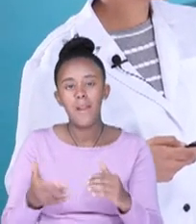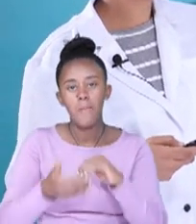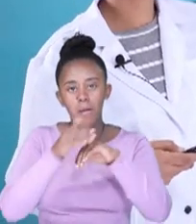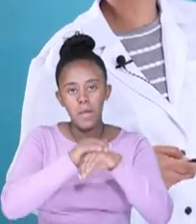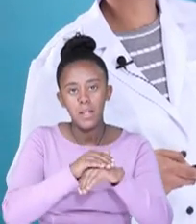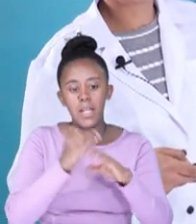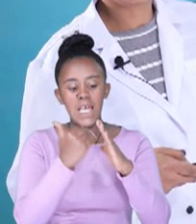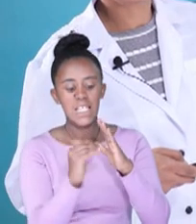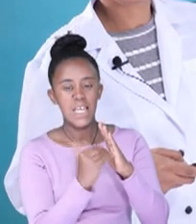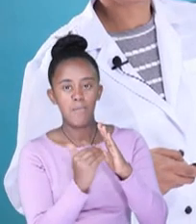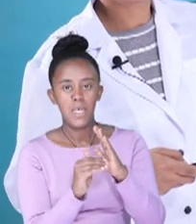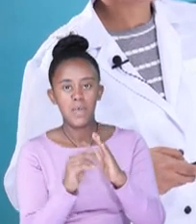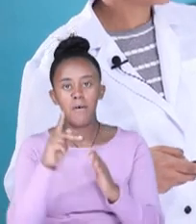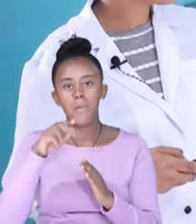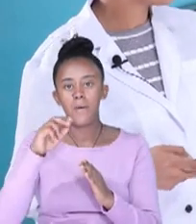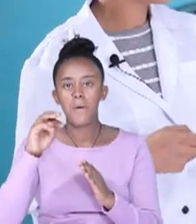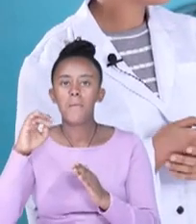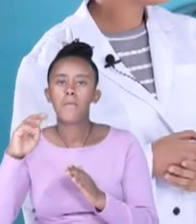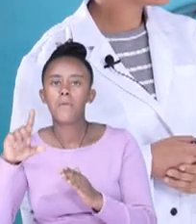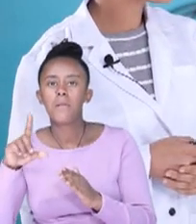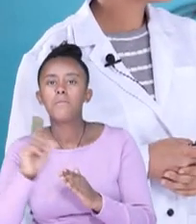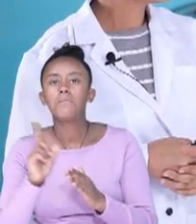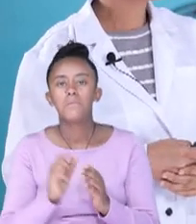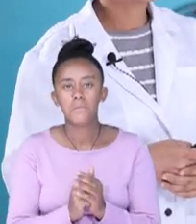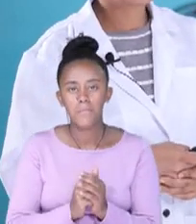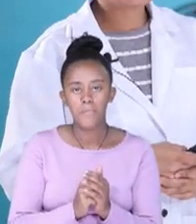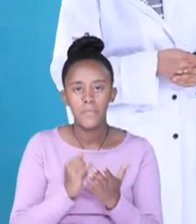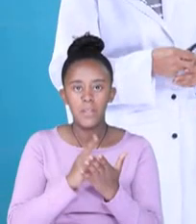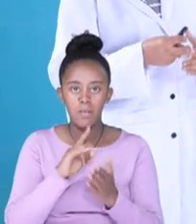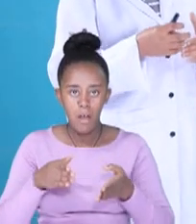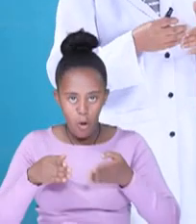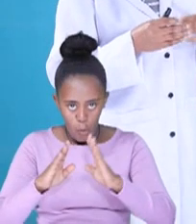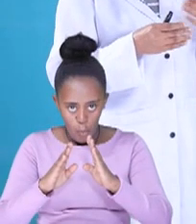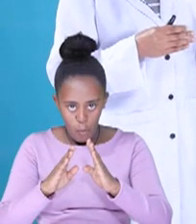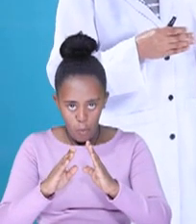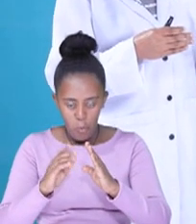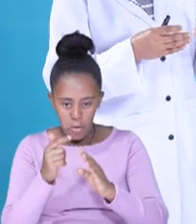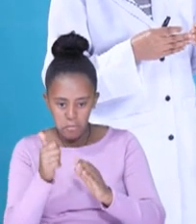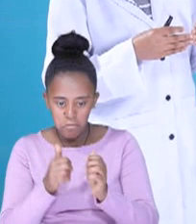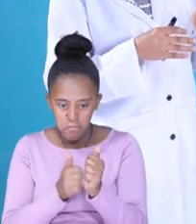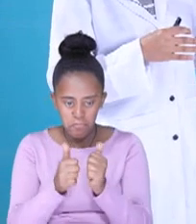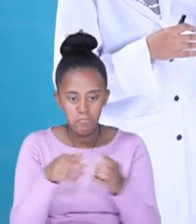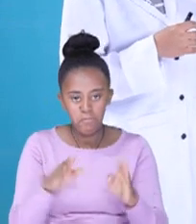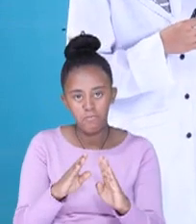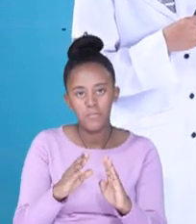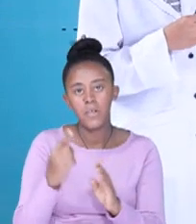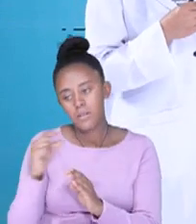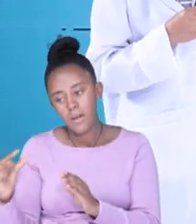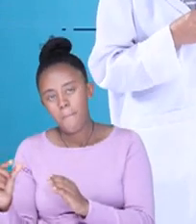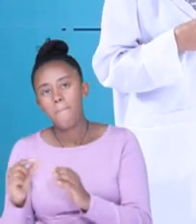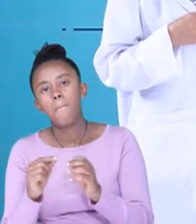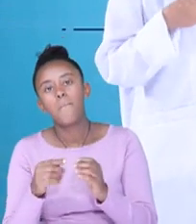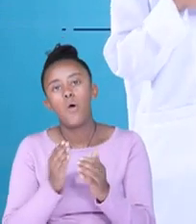is semi-permeable. Semi-permeable means it can allow some particles